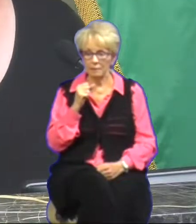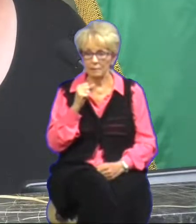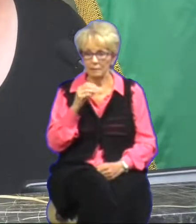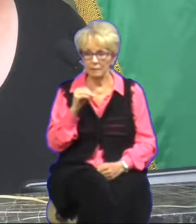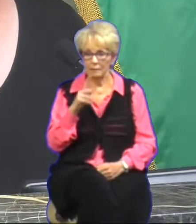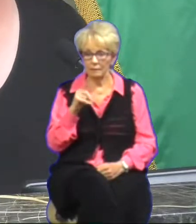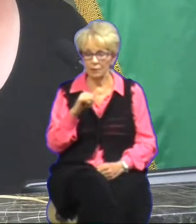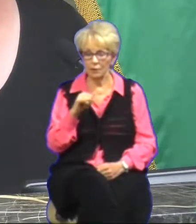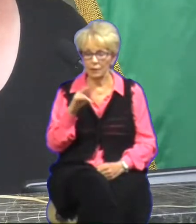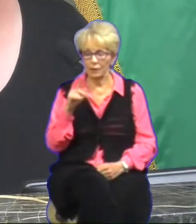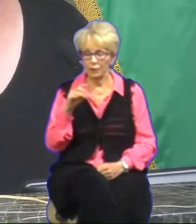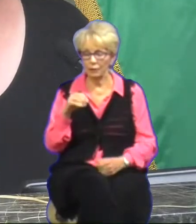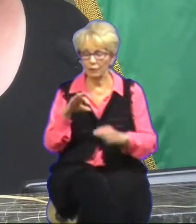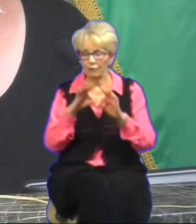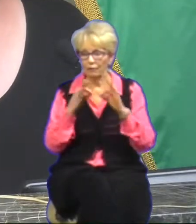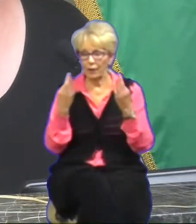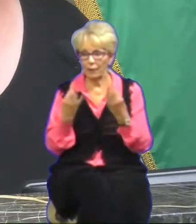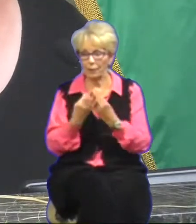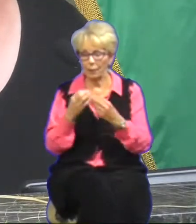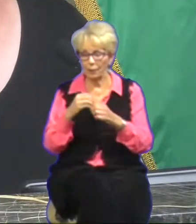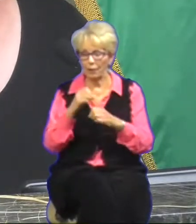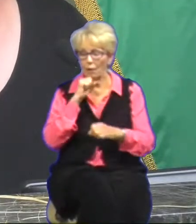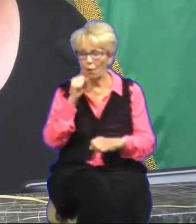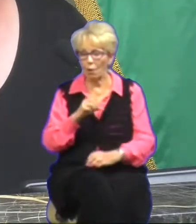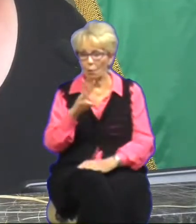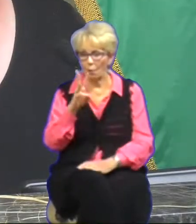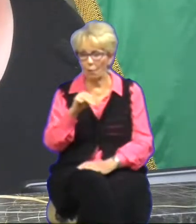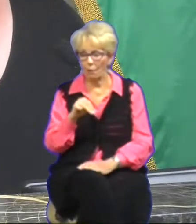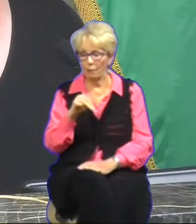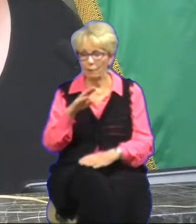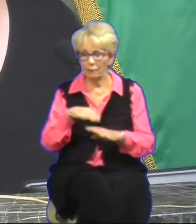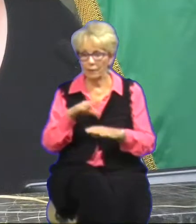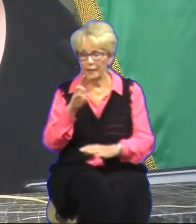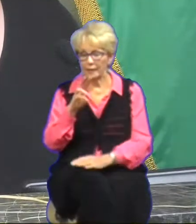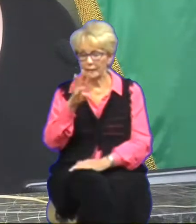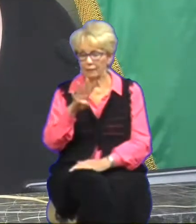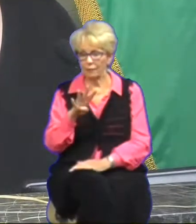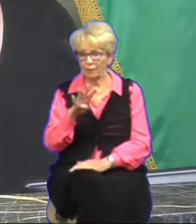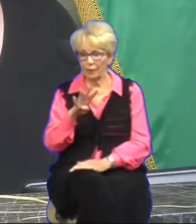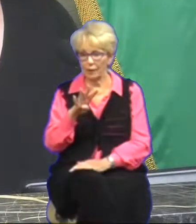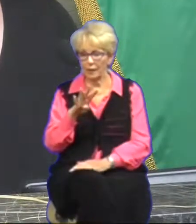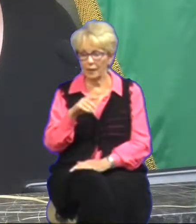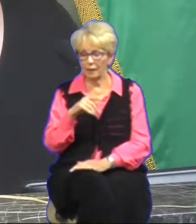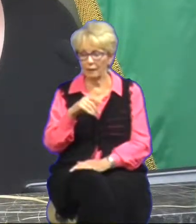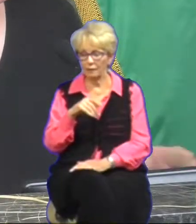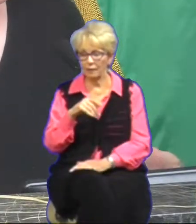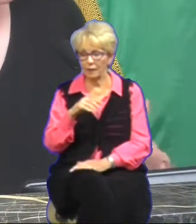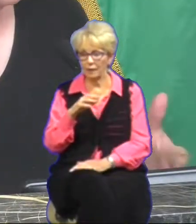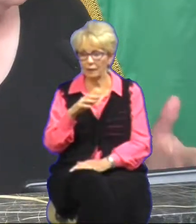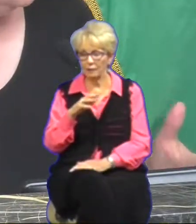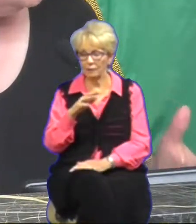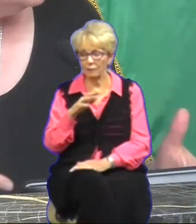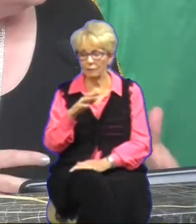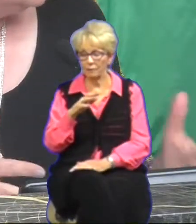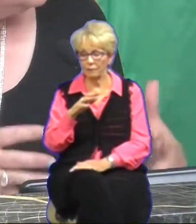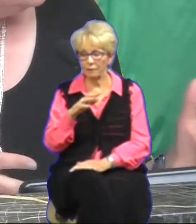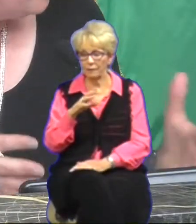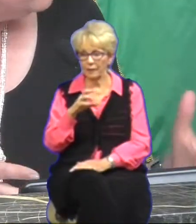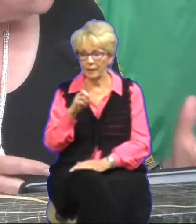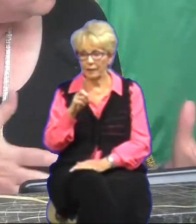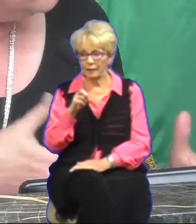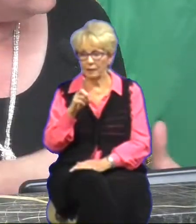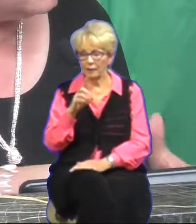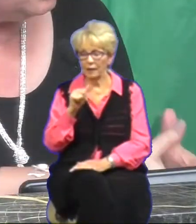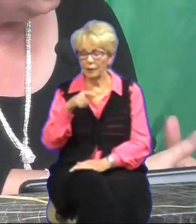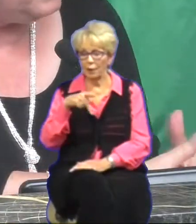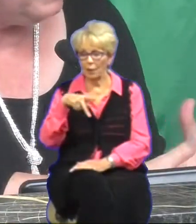multi-unit family out in the old Walmart area on 64, and it is it's a division or an